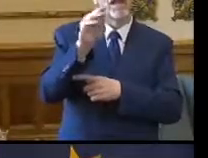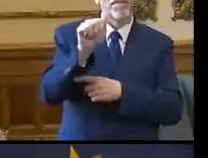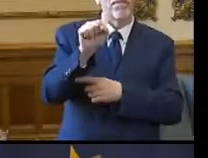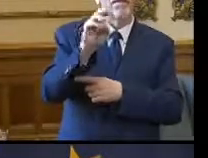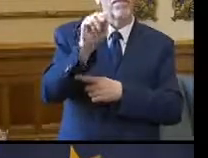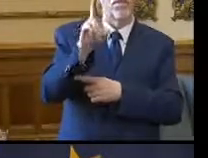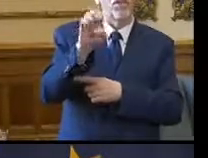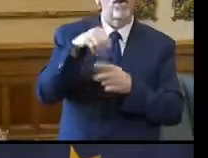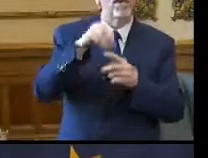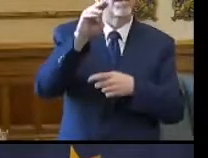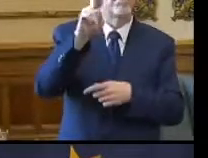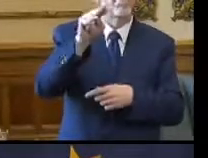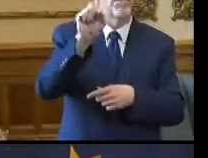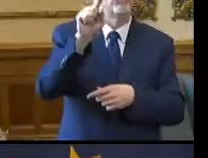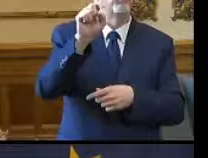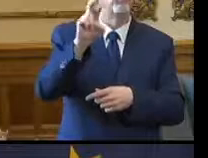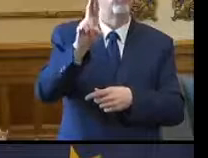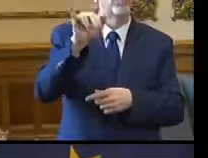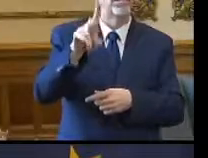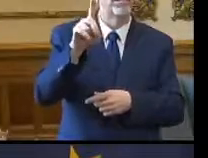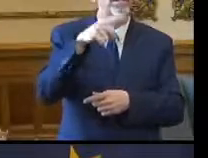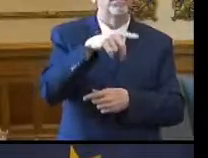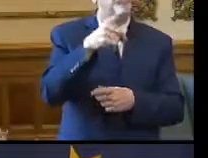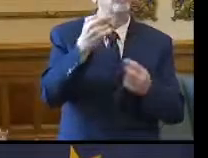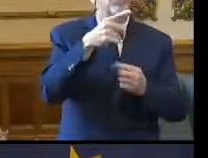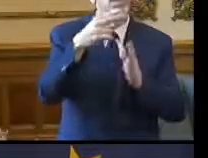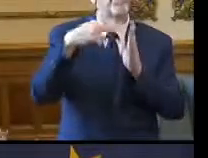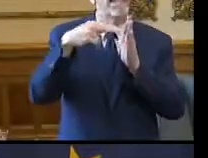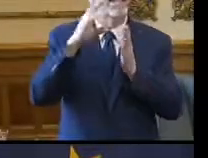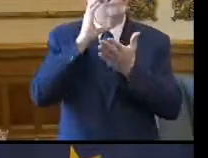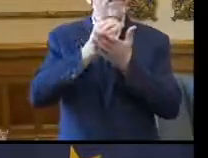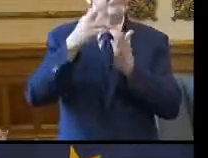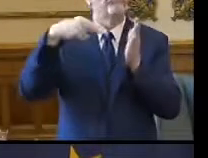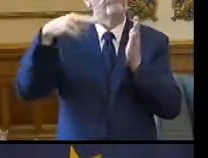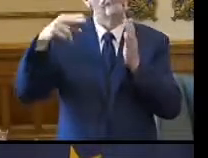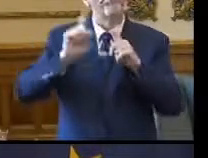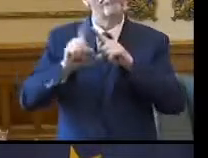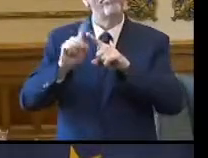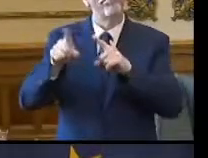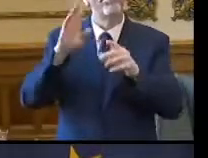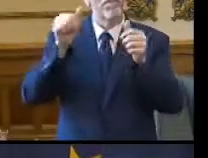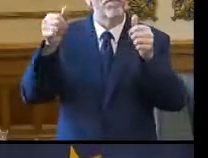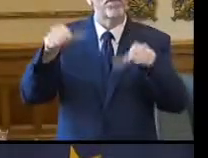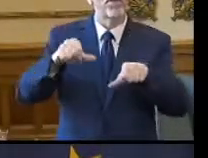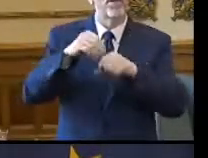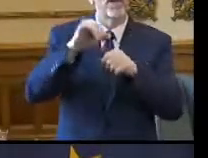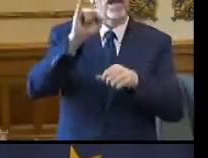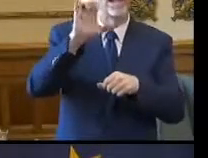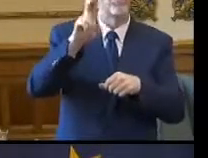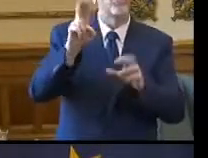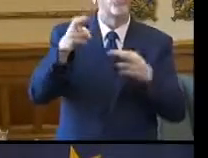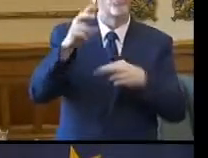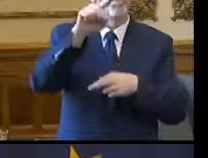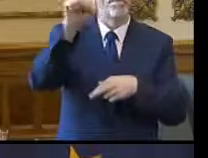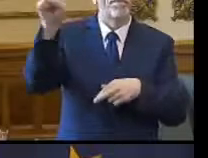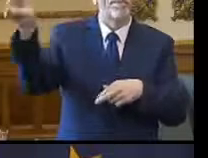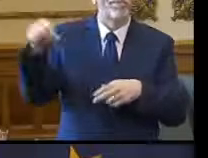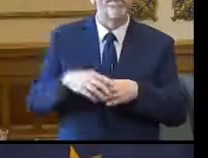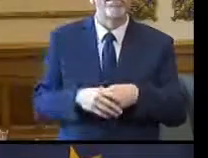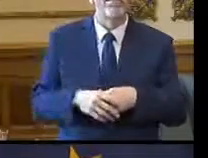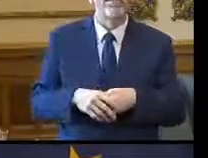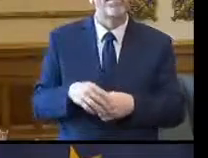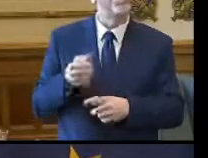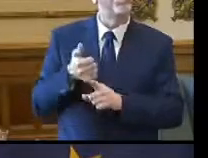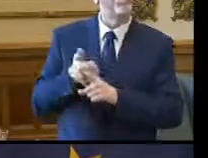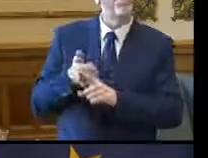precautions at hospitals. So what are you doing to make sure that patients and staff stay safe? ICU. I'll take that. At Union Health, we do